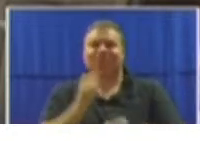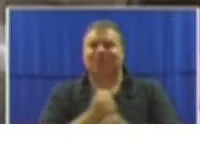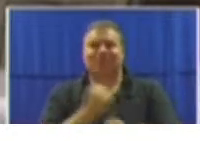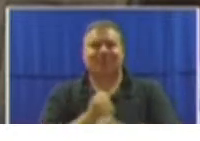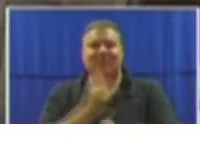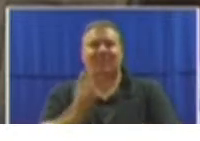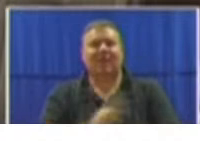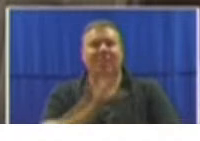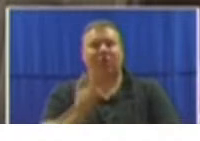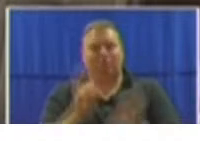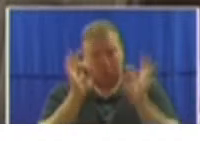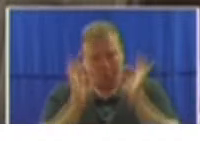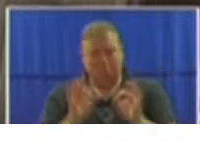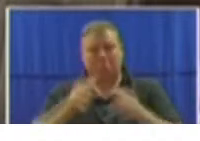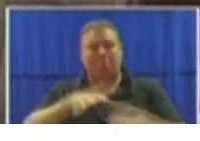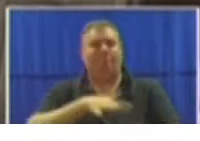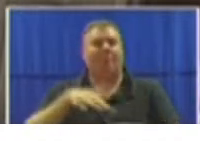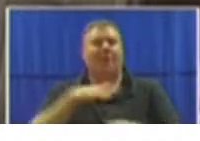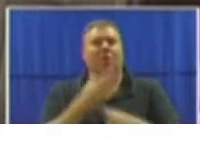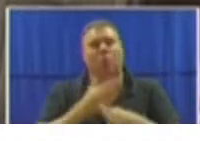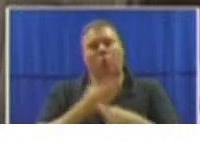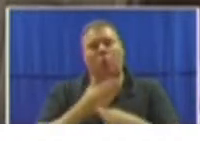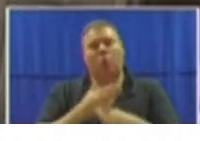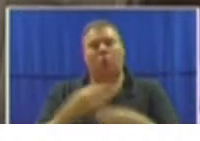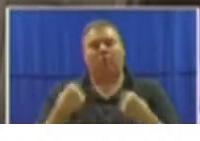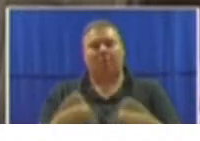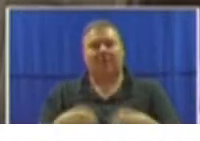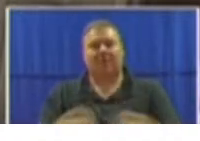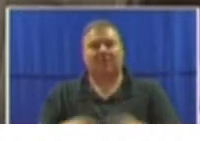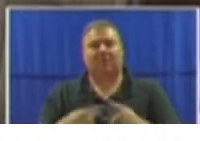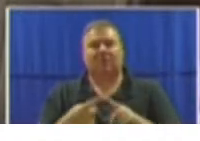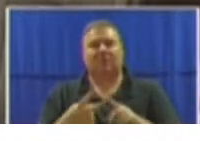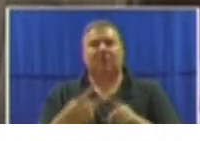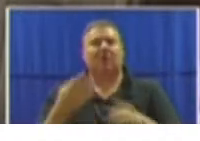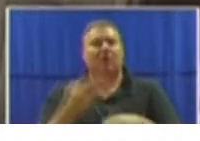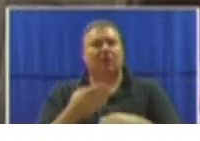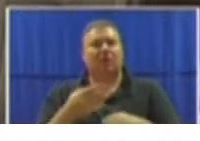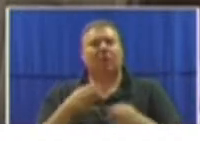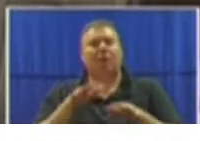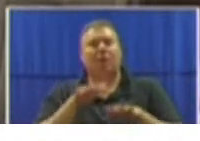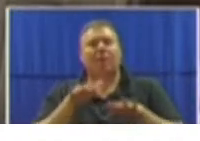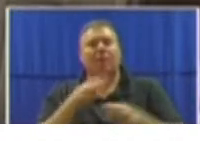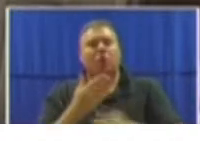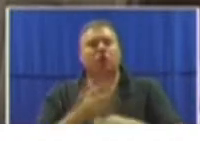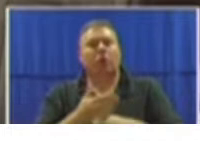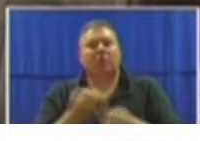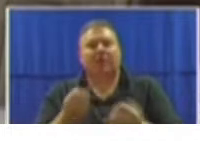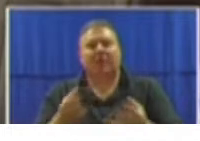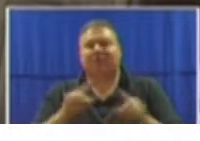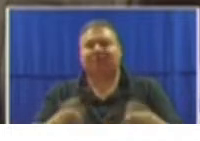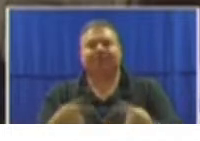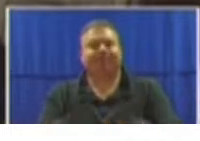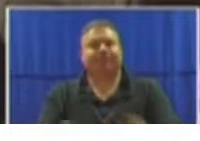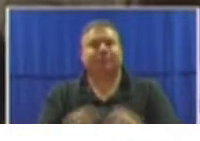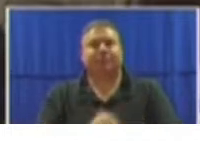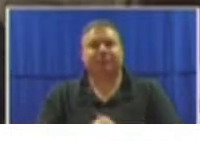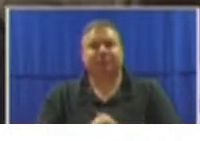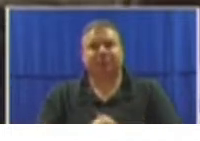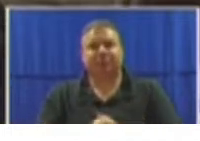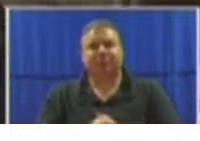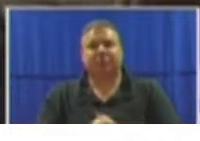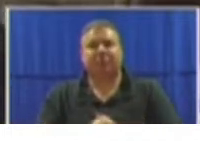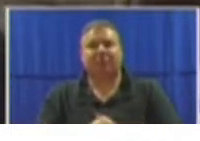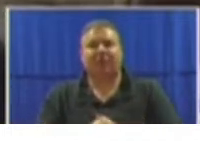viable place in which to operate a business and to employ people. They have failed to protect lives